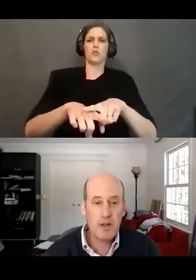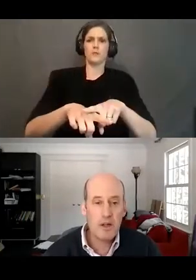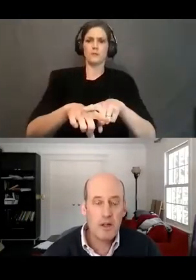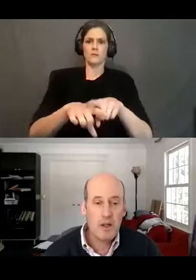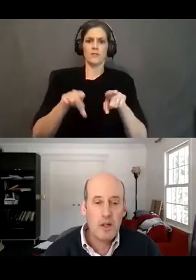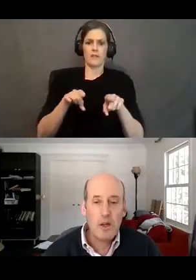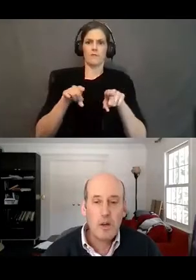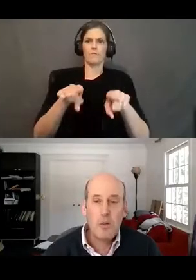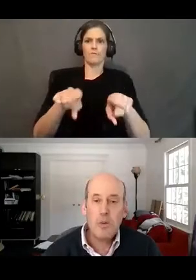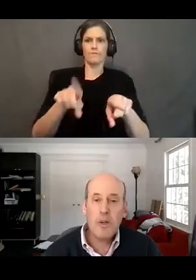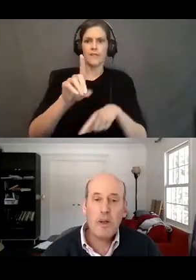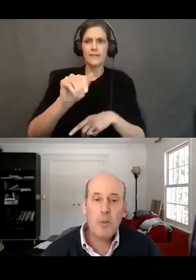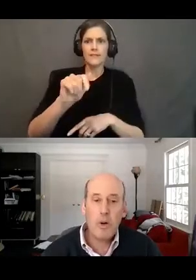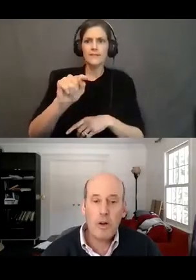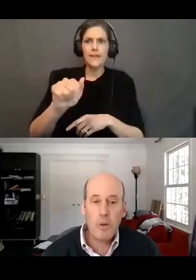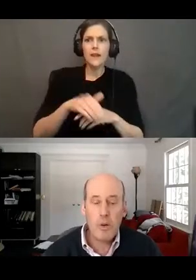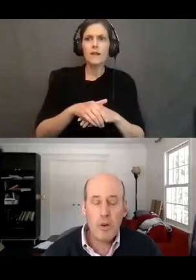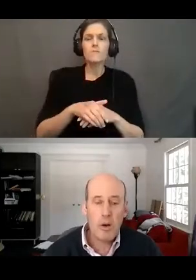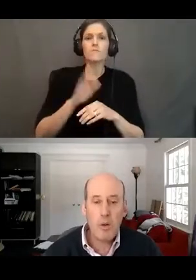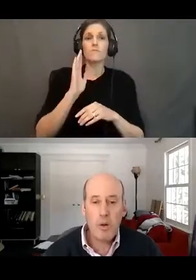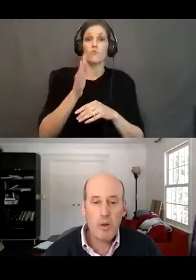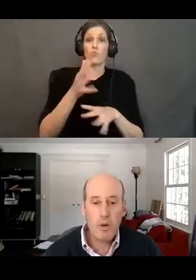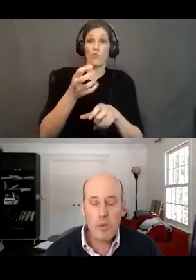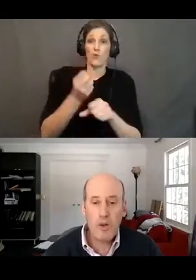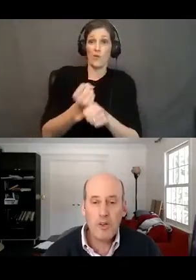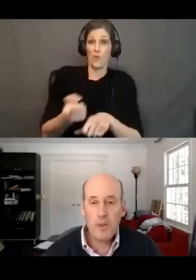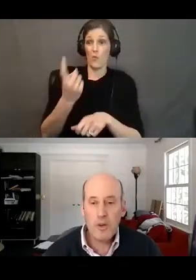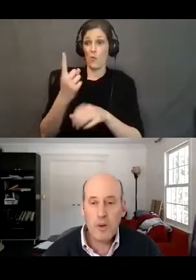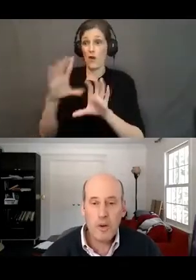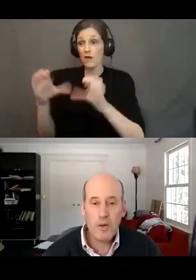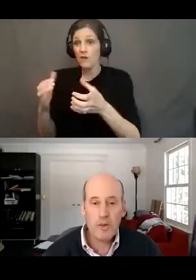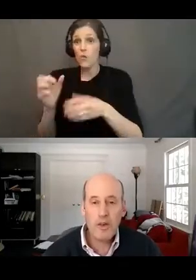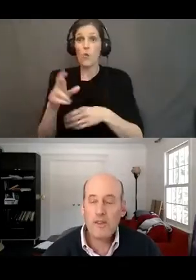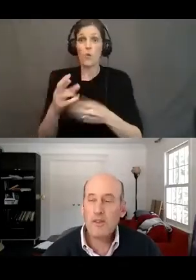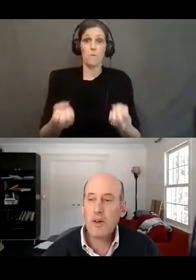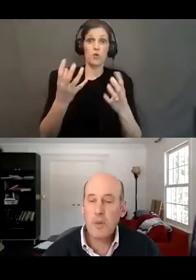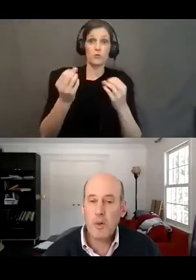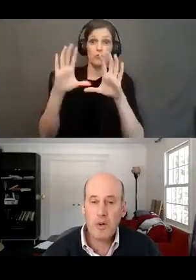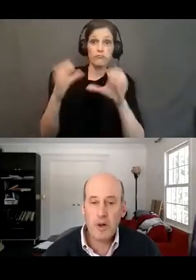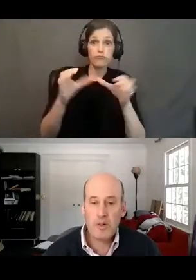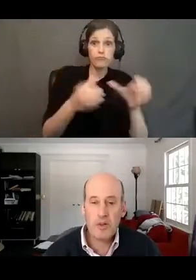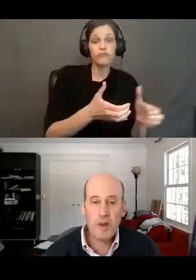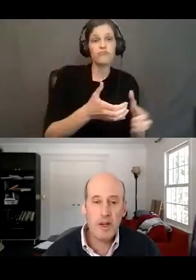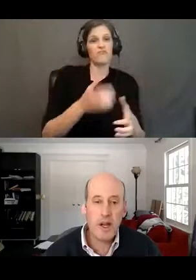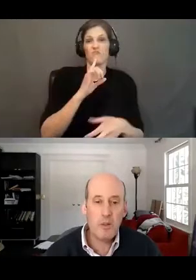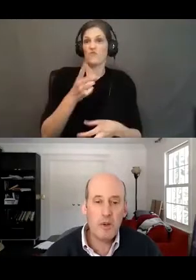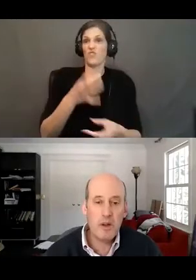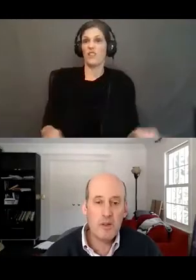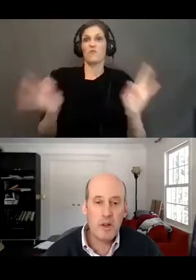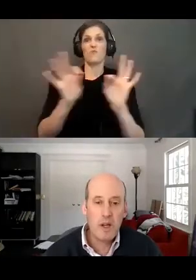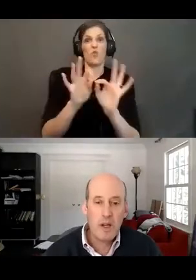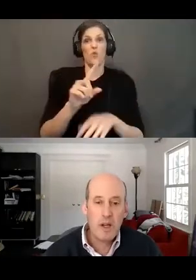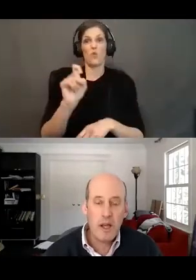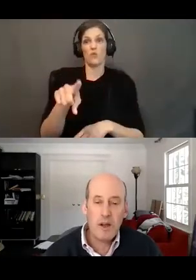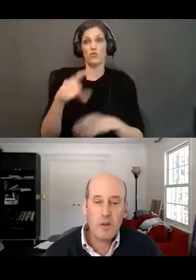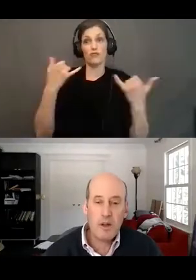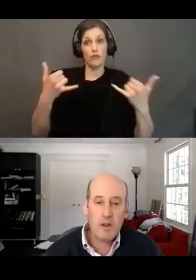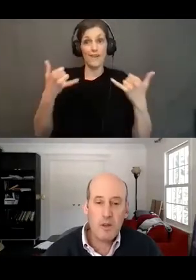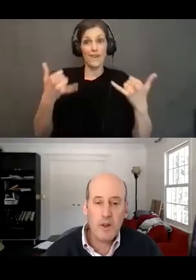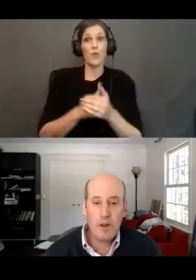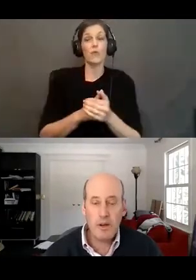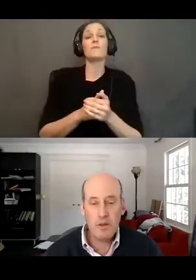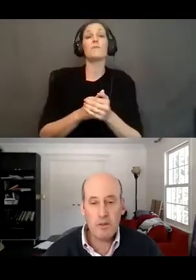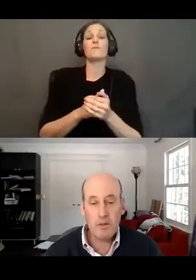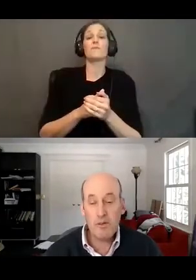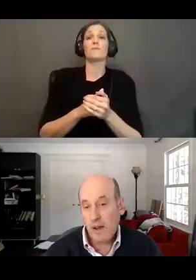data? Would we get one cohort or multiple cohorts? And that's a very important question right now, because any